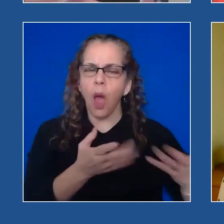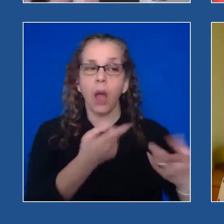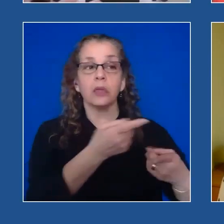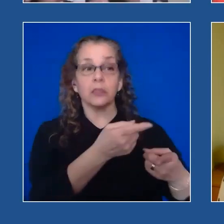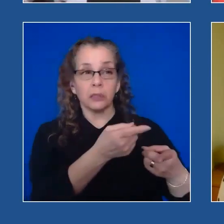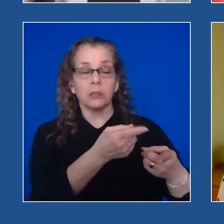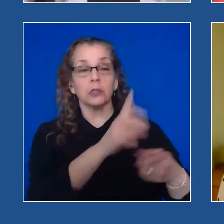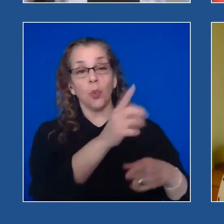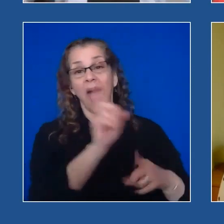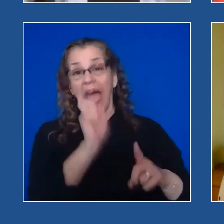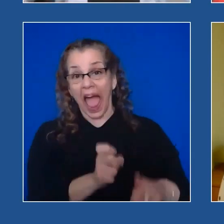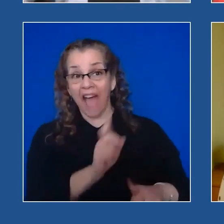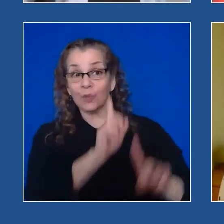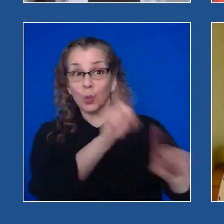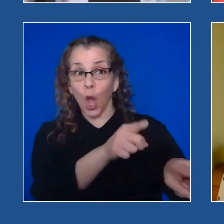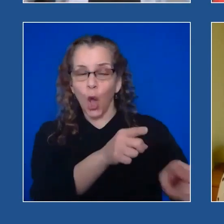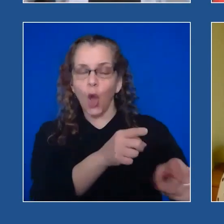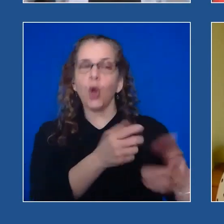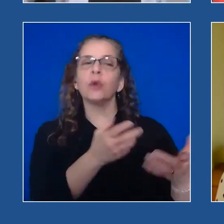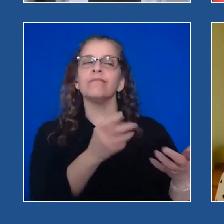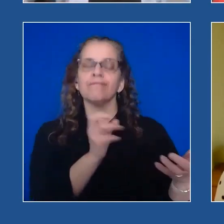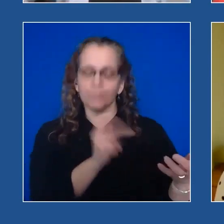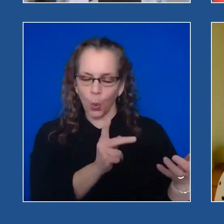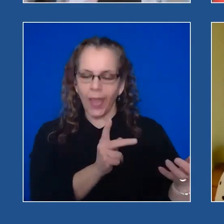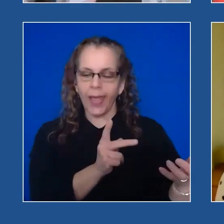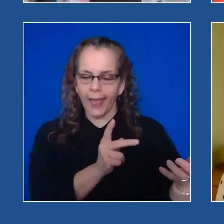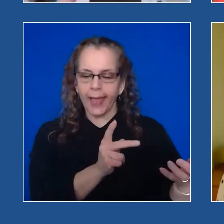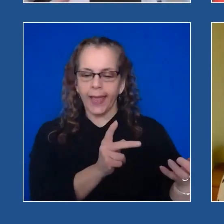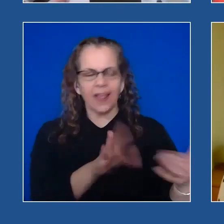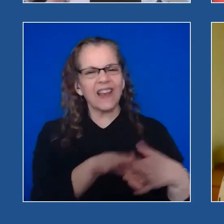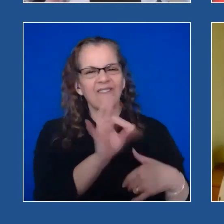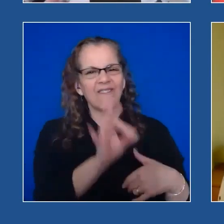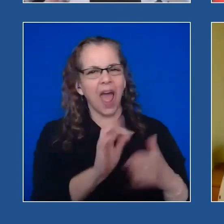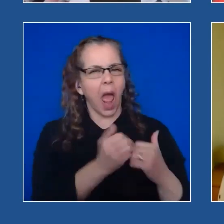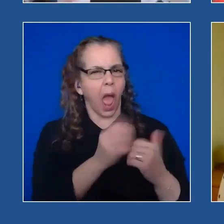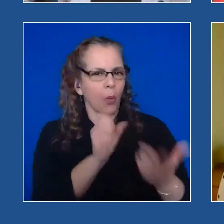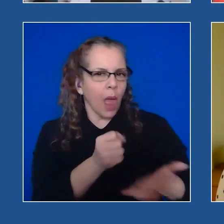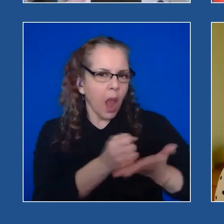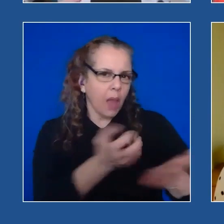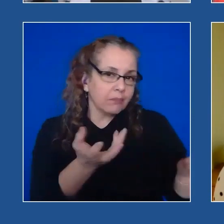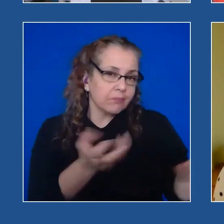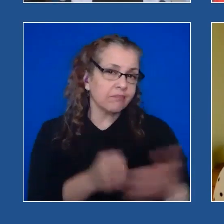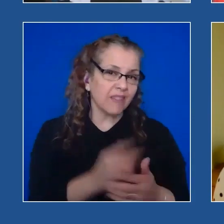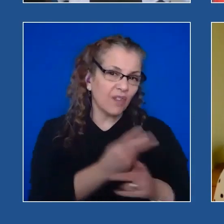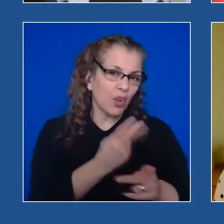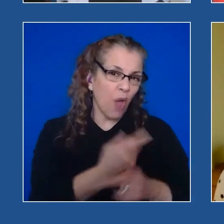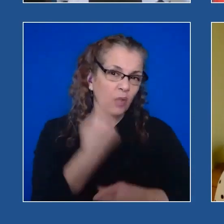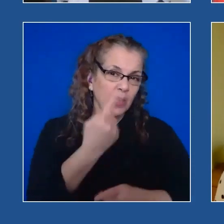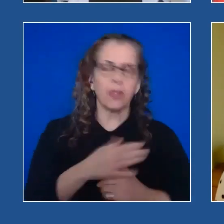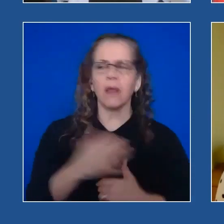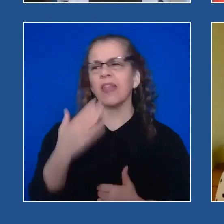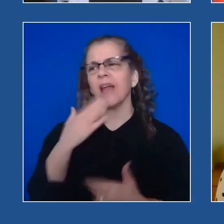might as well, let's find a way for it to be helpful for you. Absolutely. Awesome. Thank you so much.